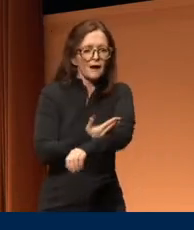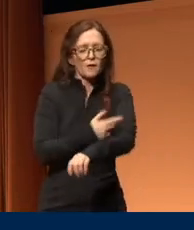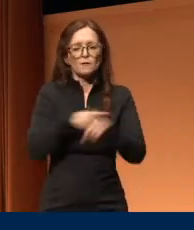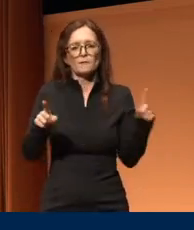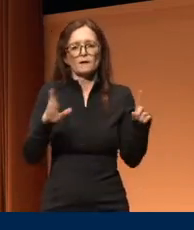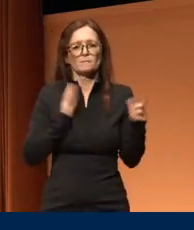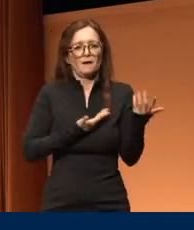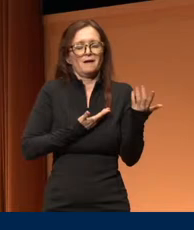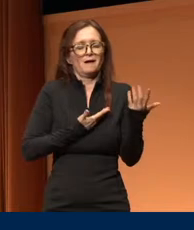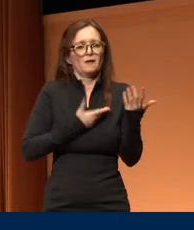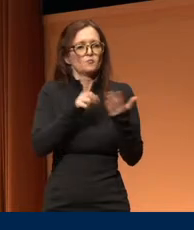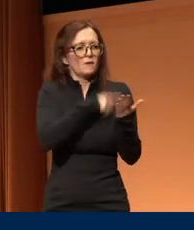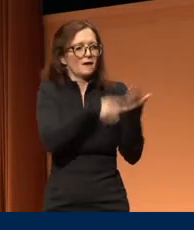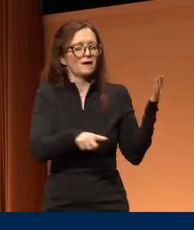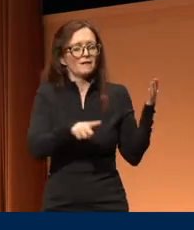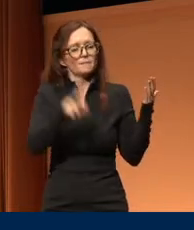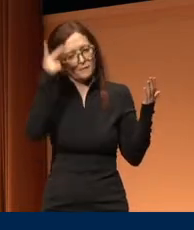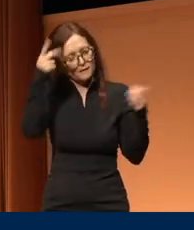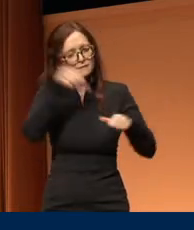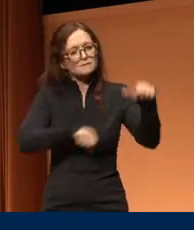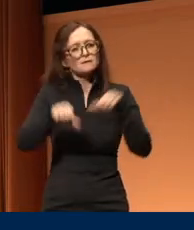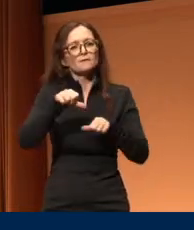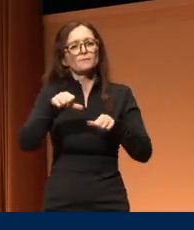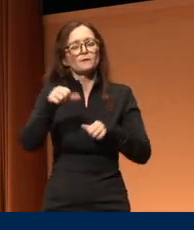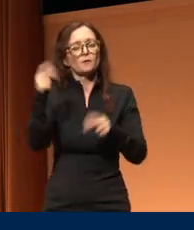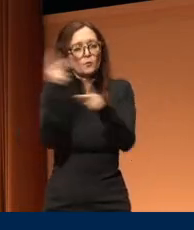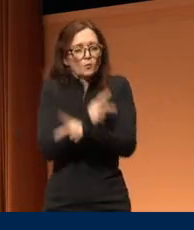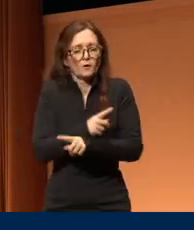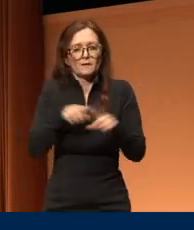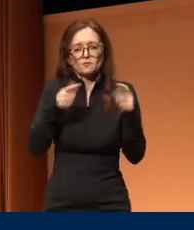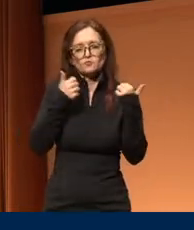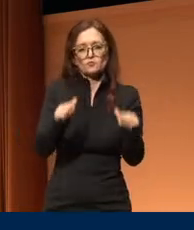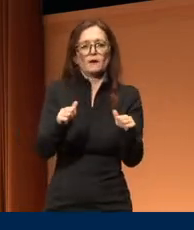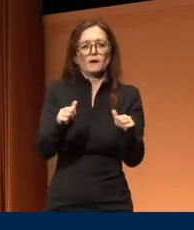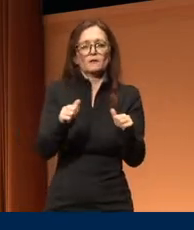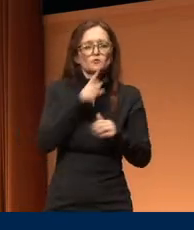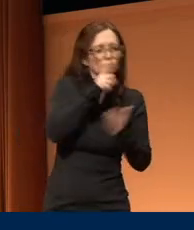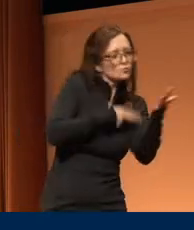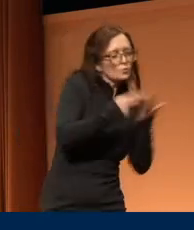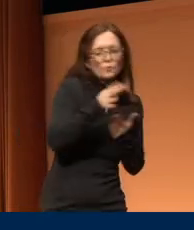in political science would say? Worse, isn't the attempt to make it about truth